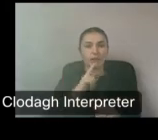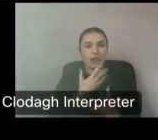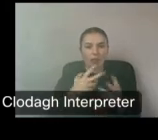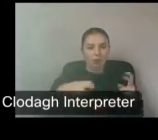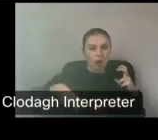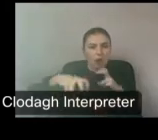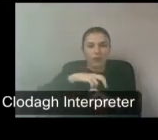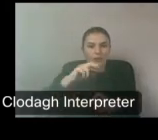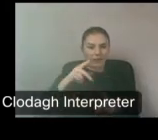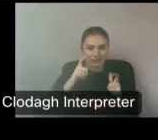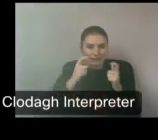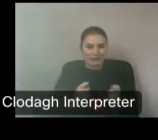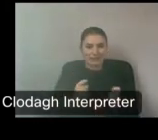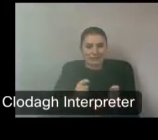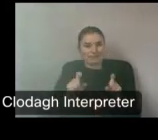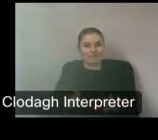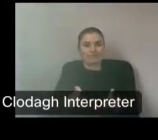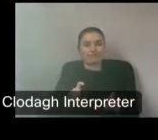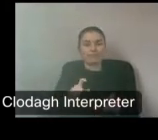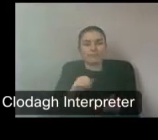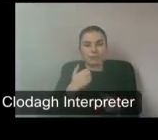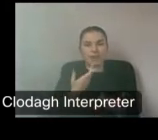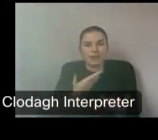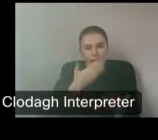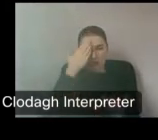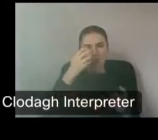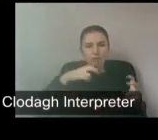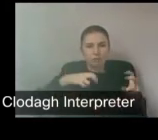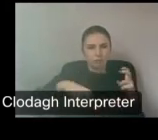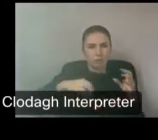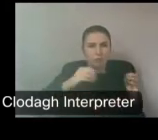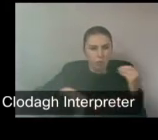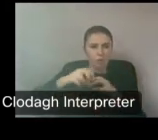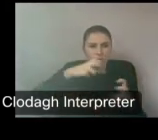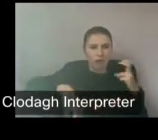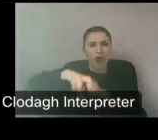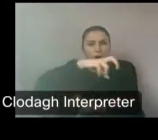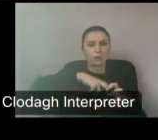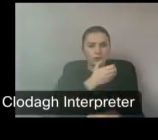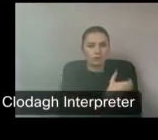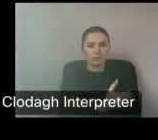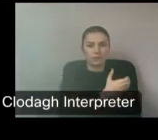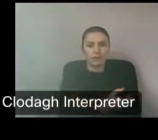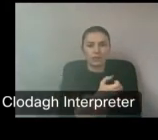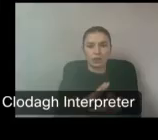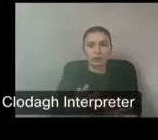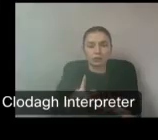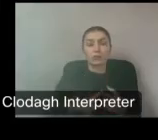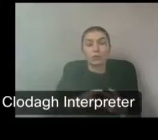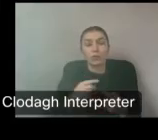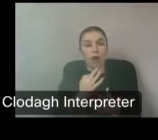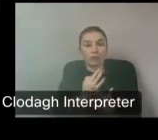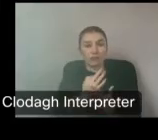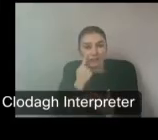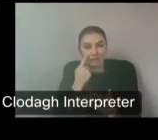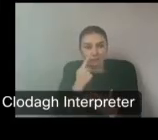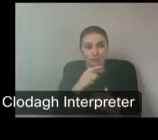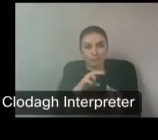of understand that because they've learned to move around constantly as children. So you often find people who are homeless find it difficult to sit